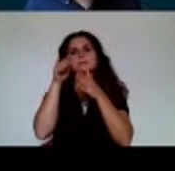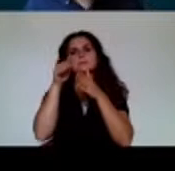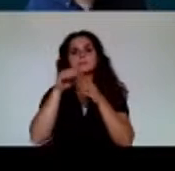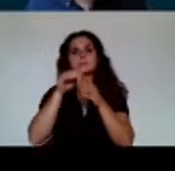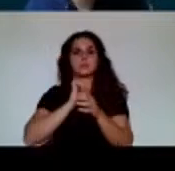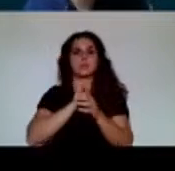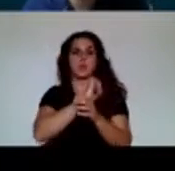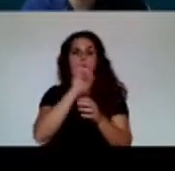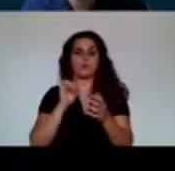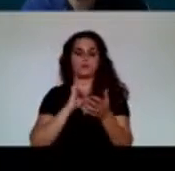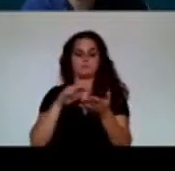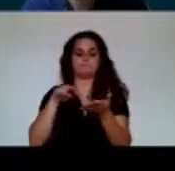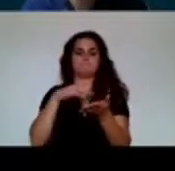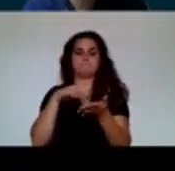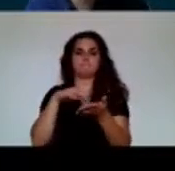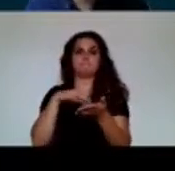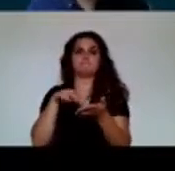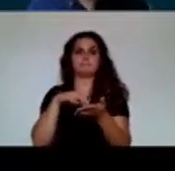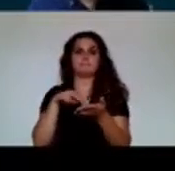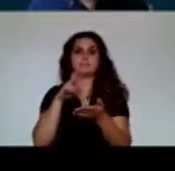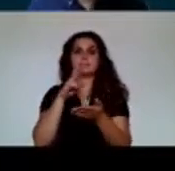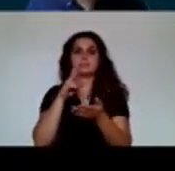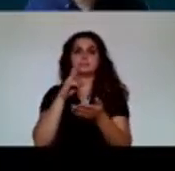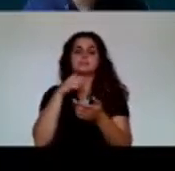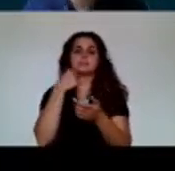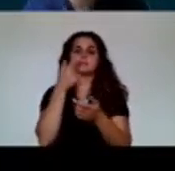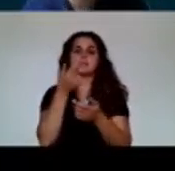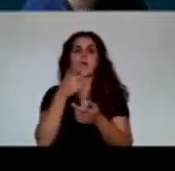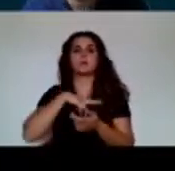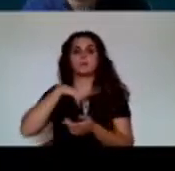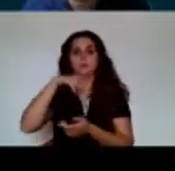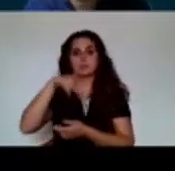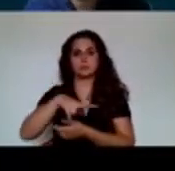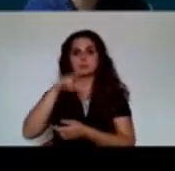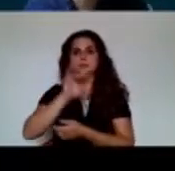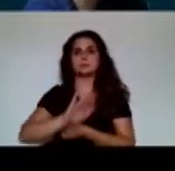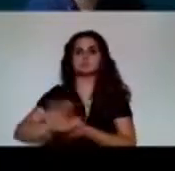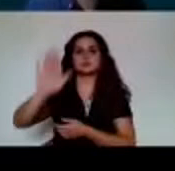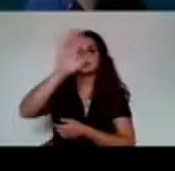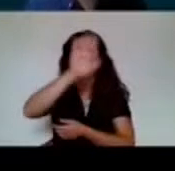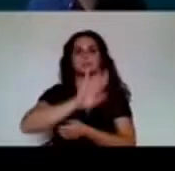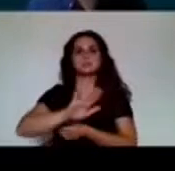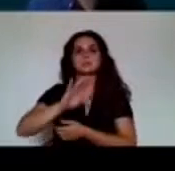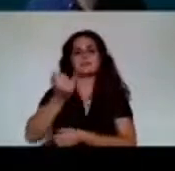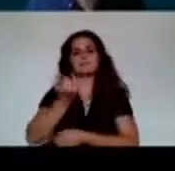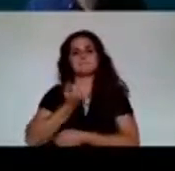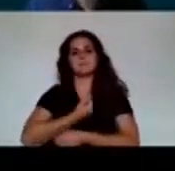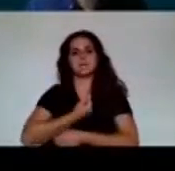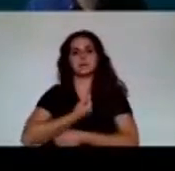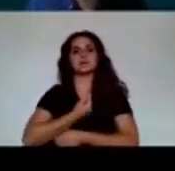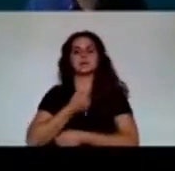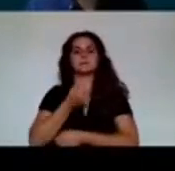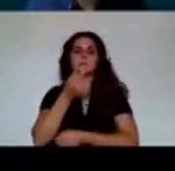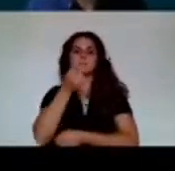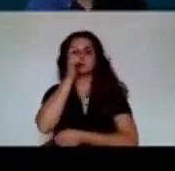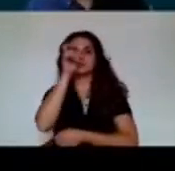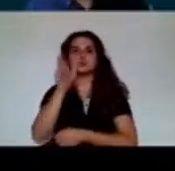our conference that said they were Portuguese nationals, that identified as white